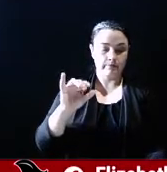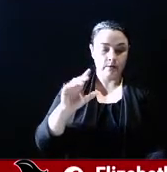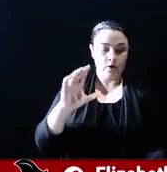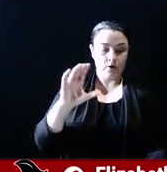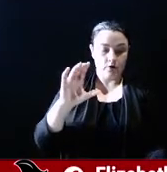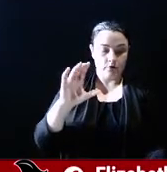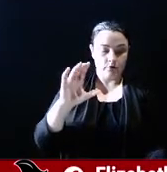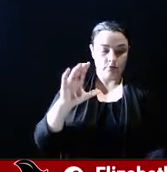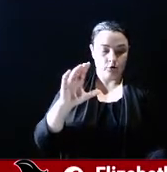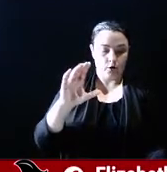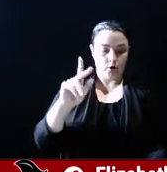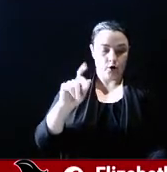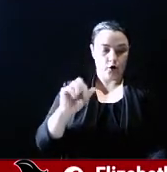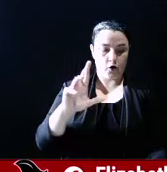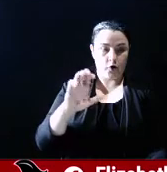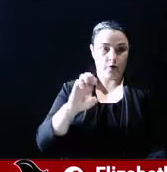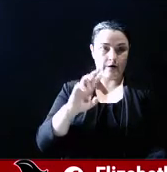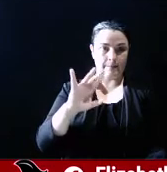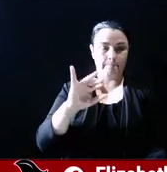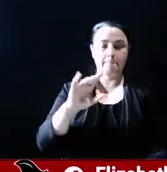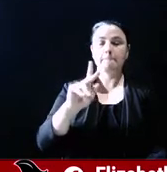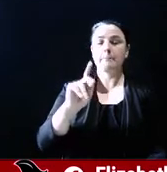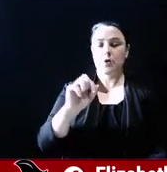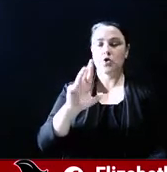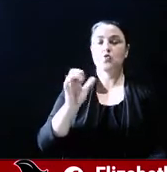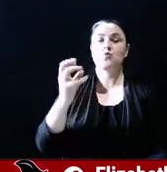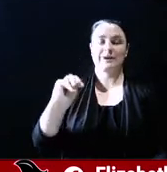Karim Enrique Rodriguez.